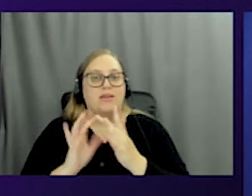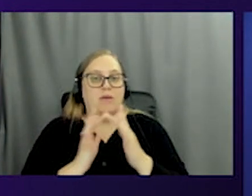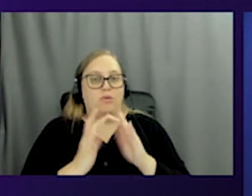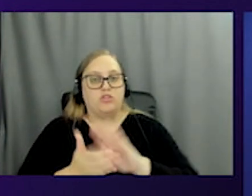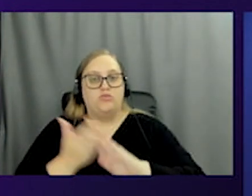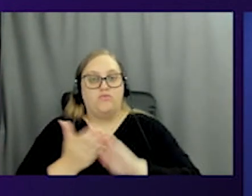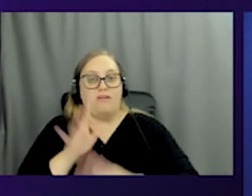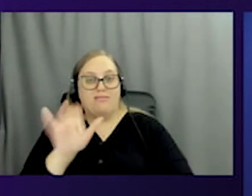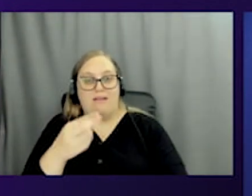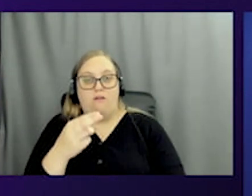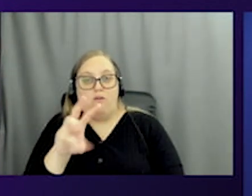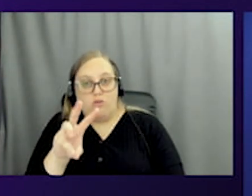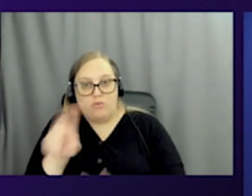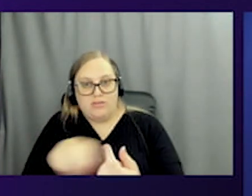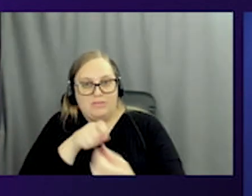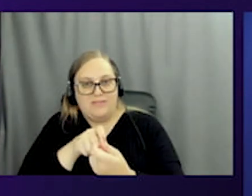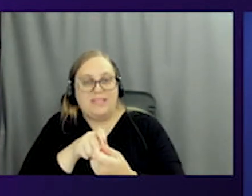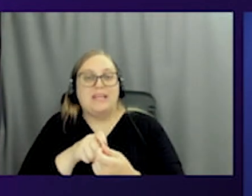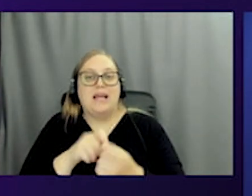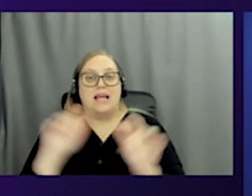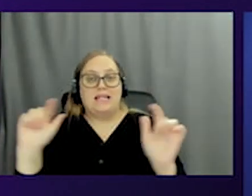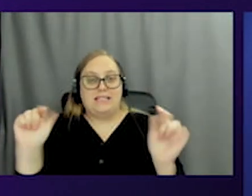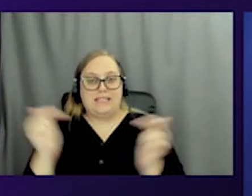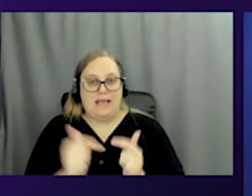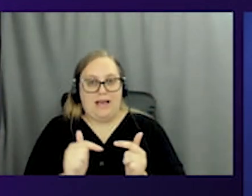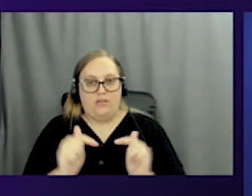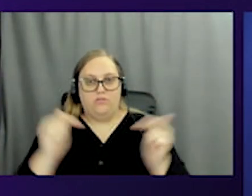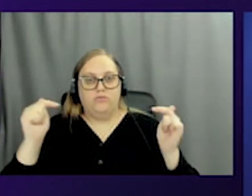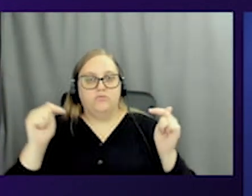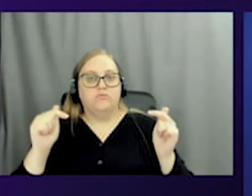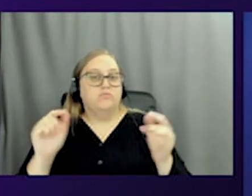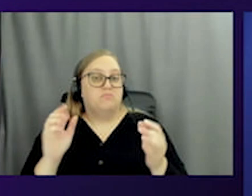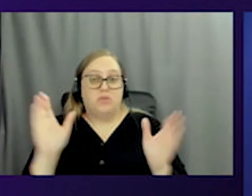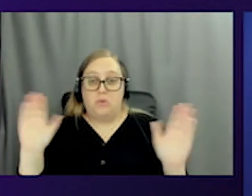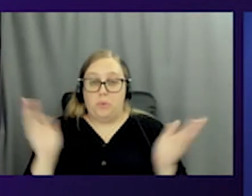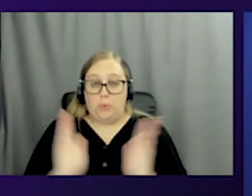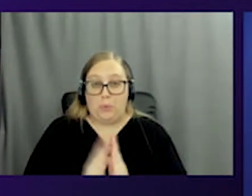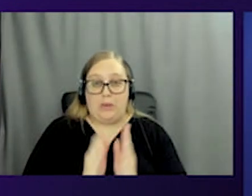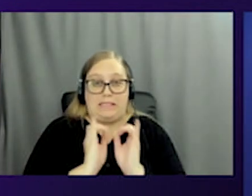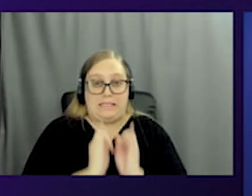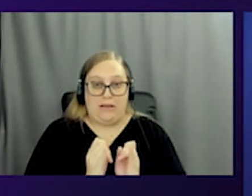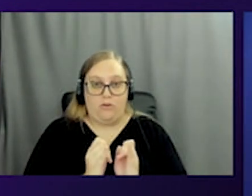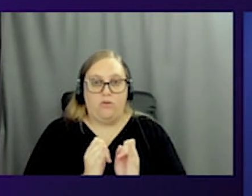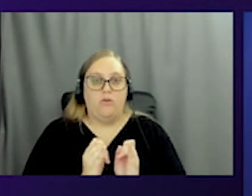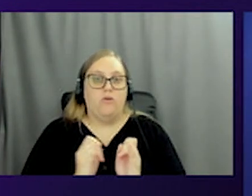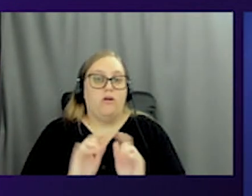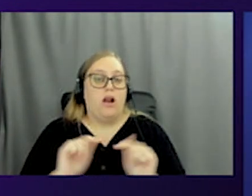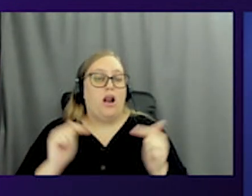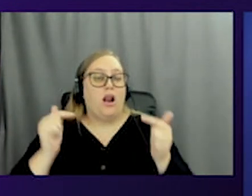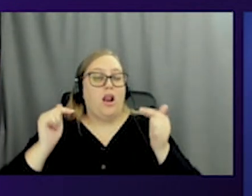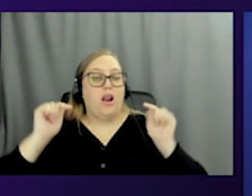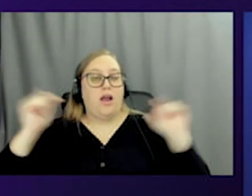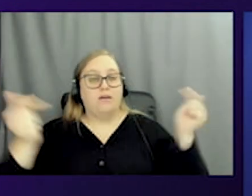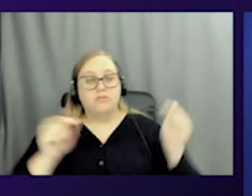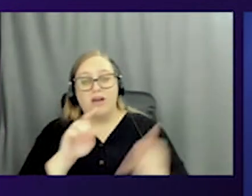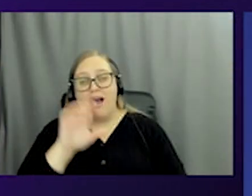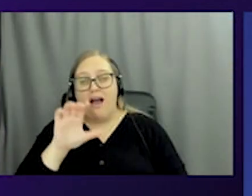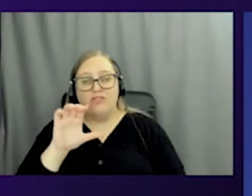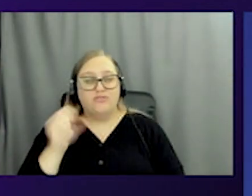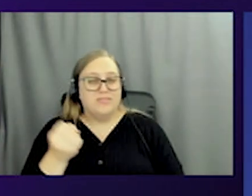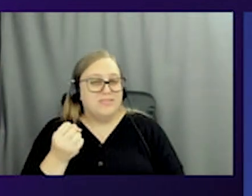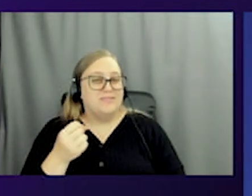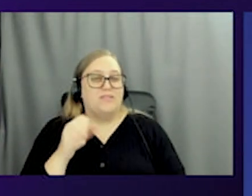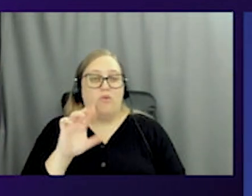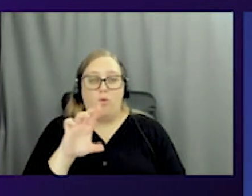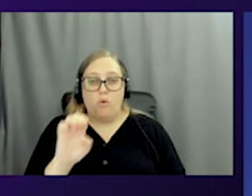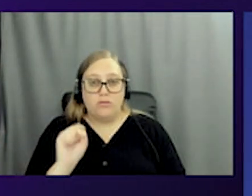hardware, and it scales single applications up to tens or even hundreds of thousands of cores. And that